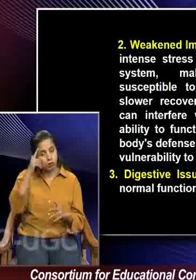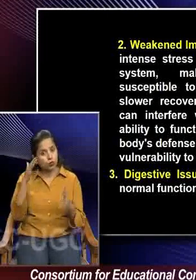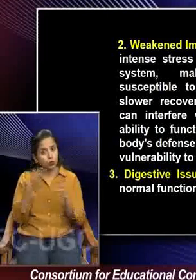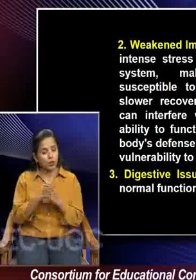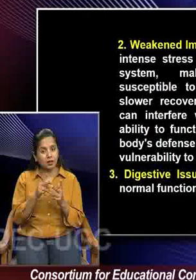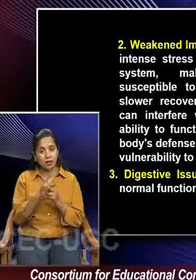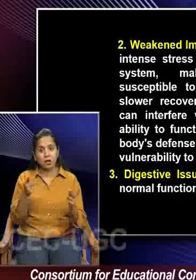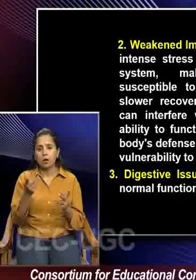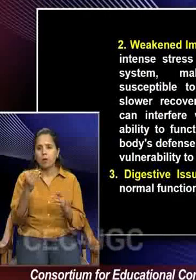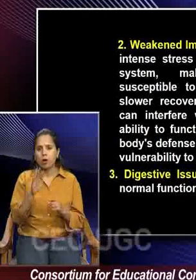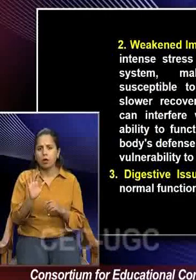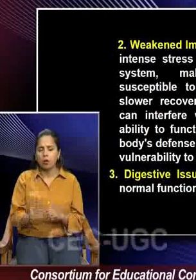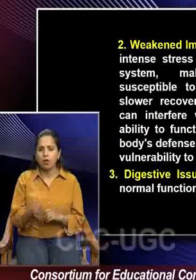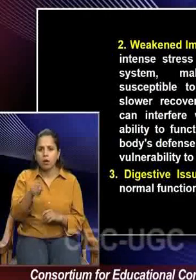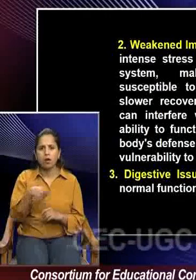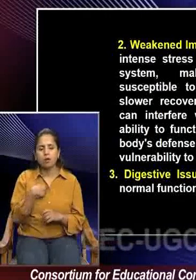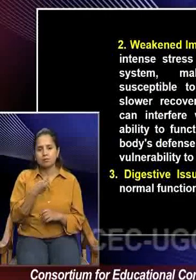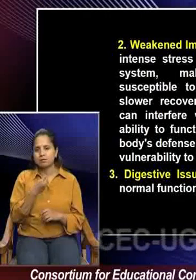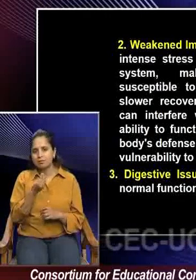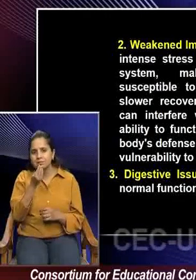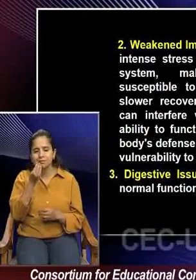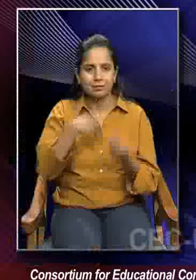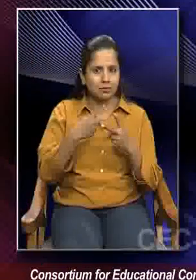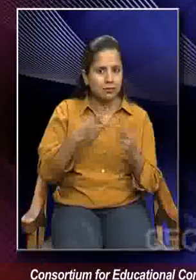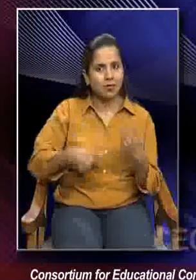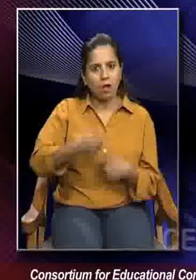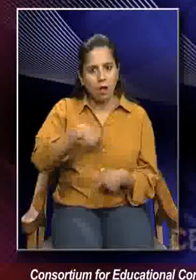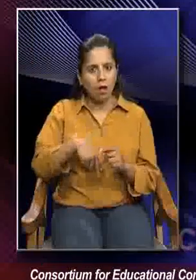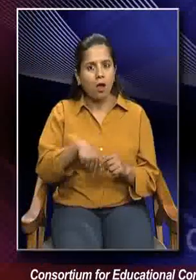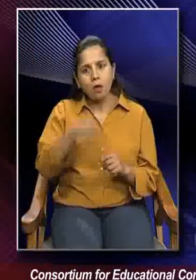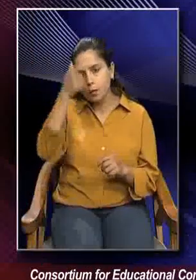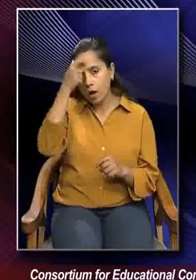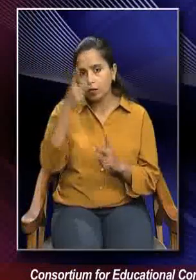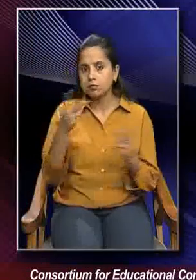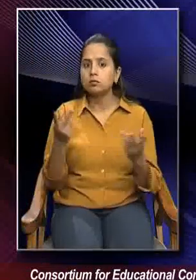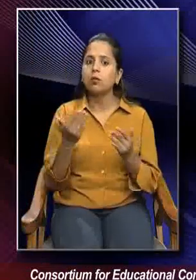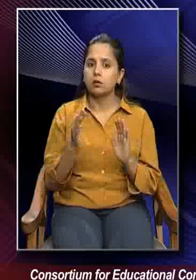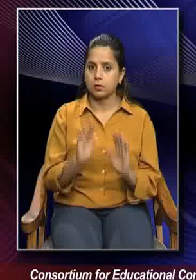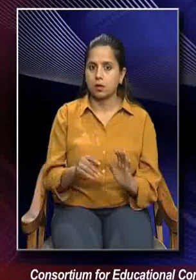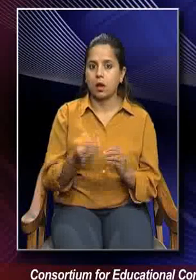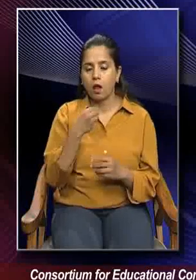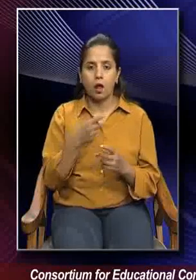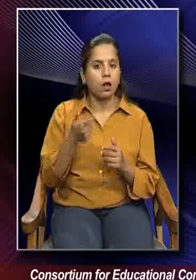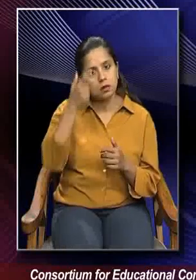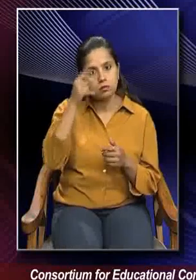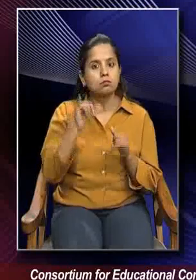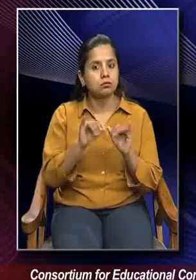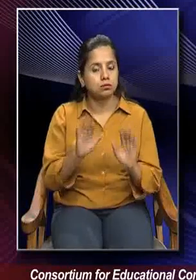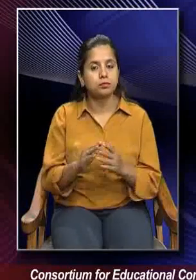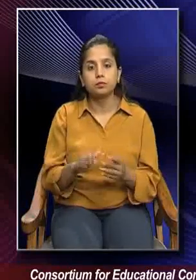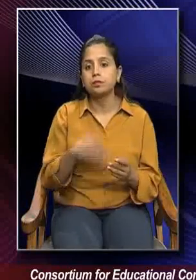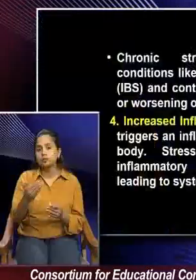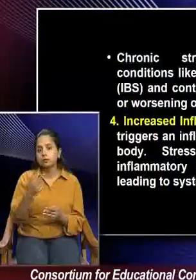can disrupt the normal functioning of the digestive systems. Next is